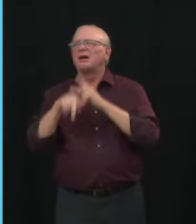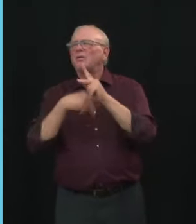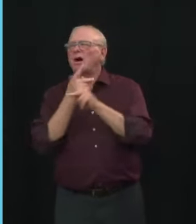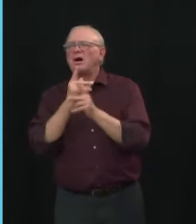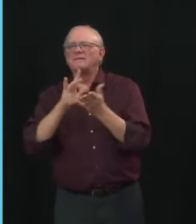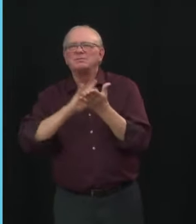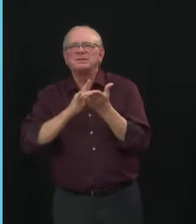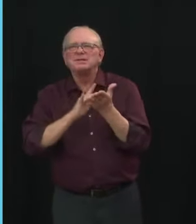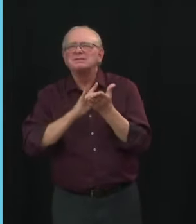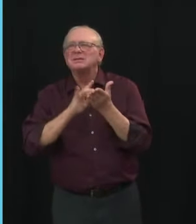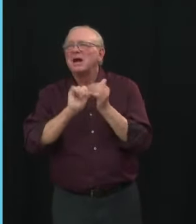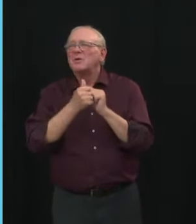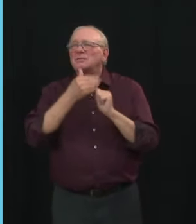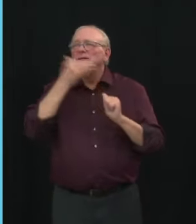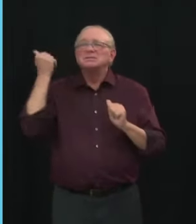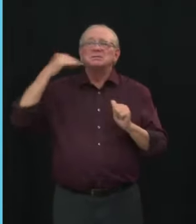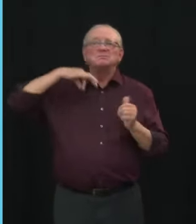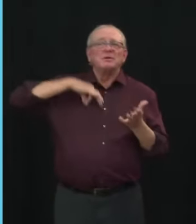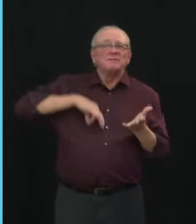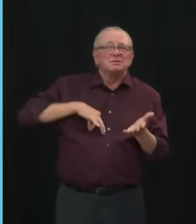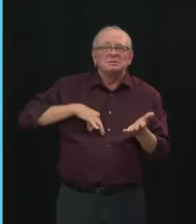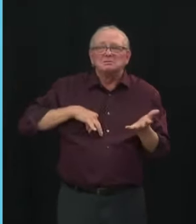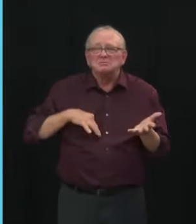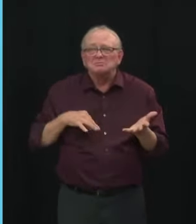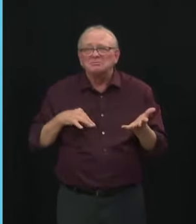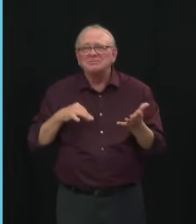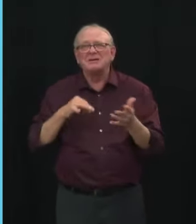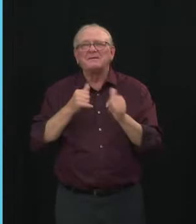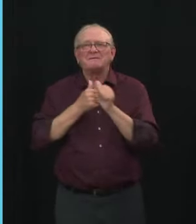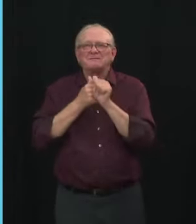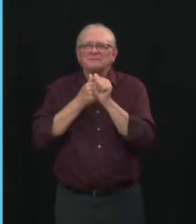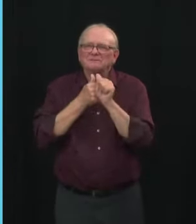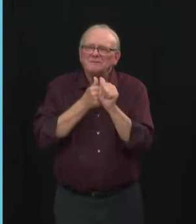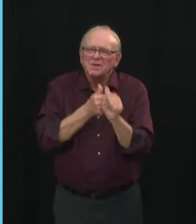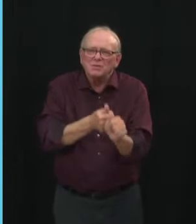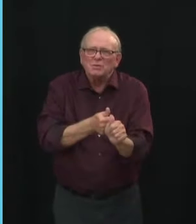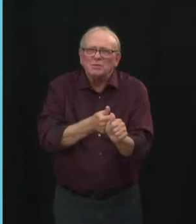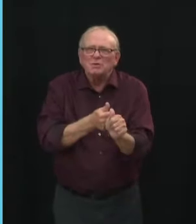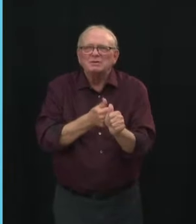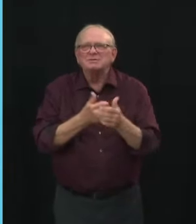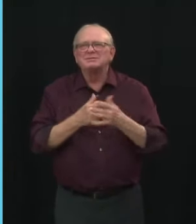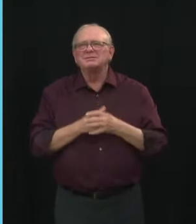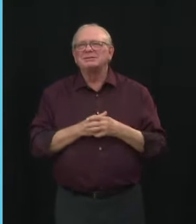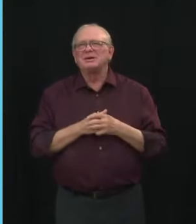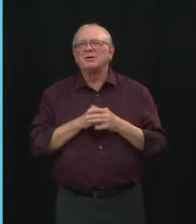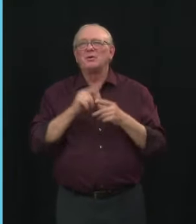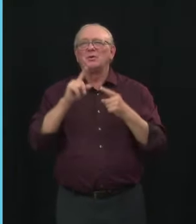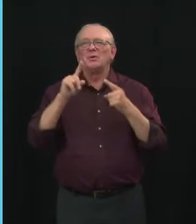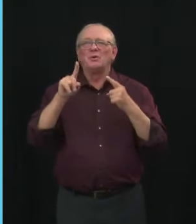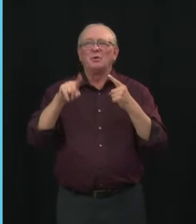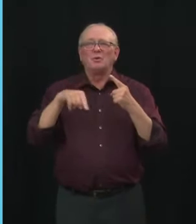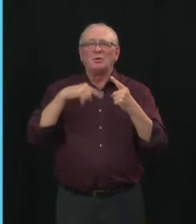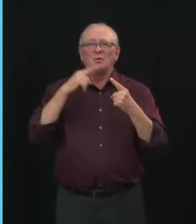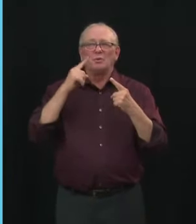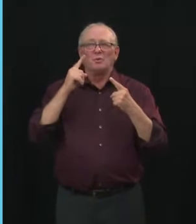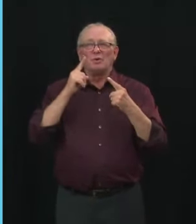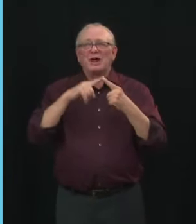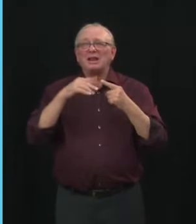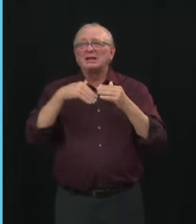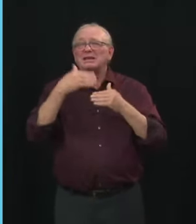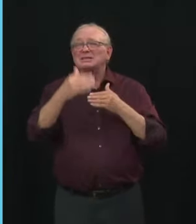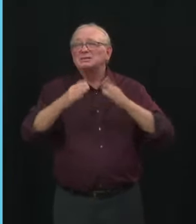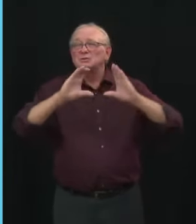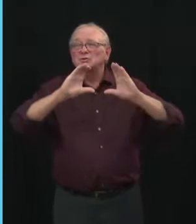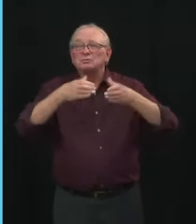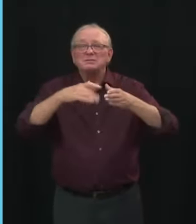provides the most benefit to the people who receive them. And so the question of when additional populations may be eligible, again, that's